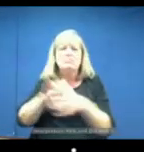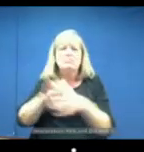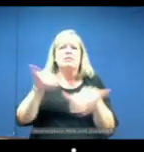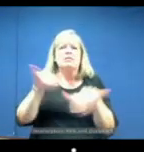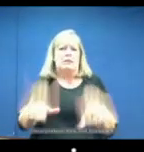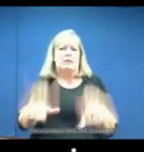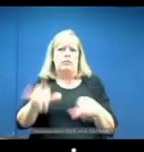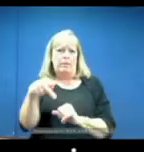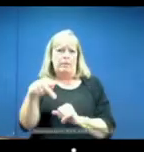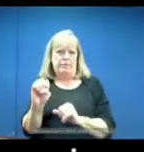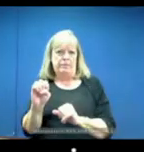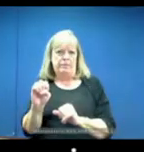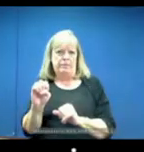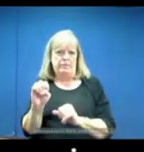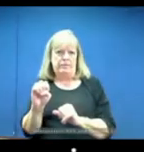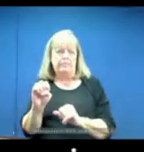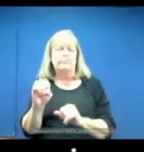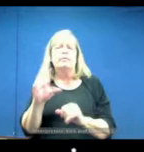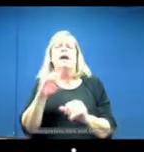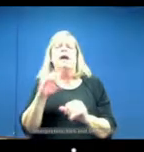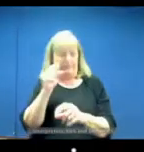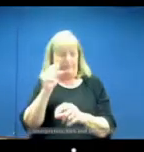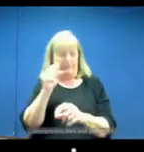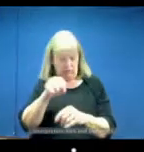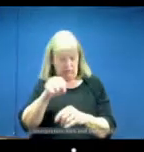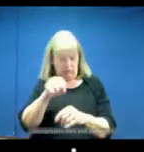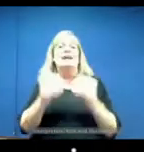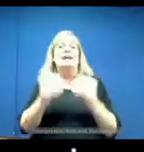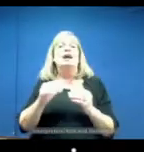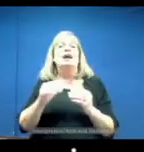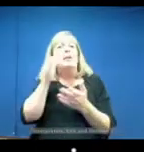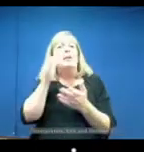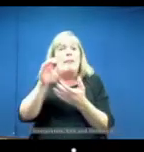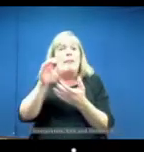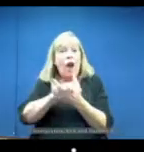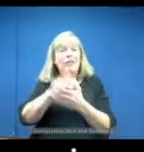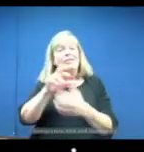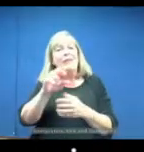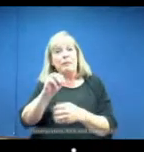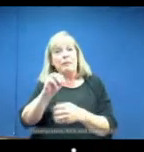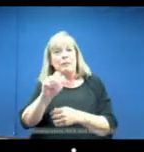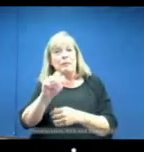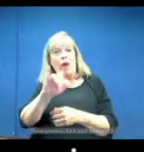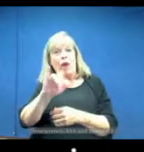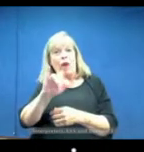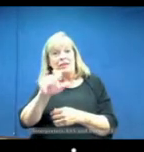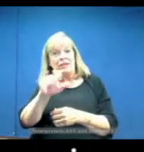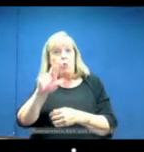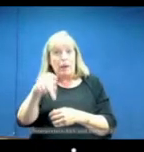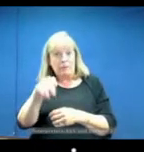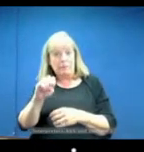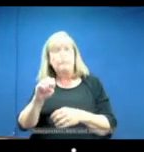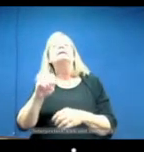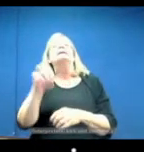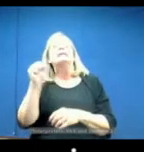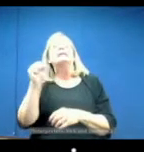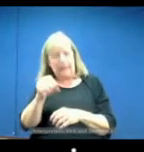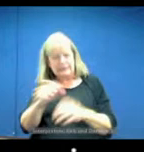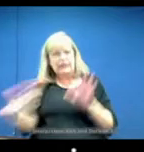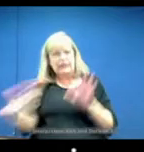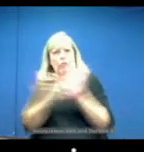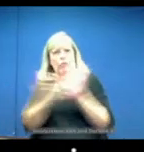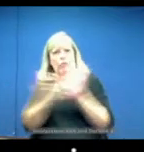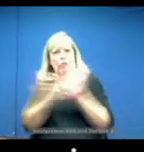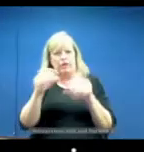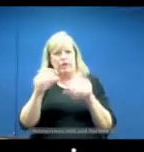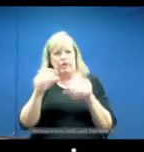And yes, marital rape is against the law in all 50 states. So you can definitely